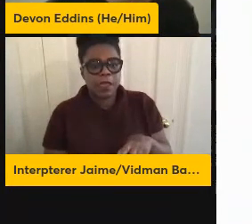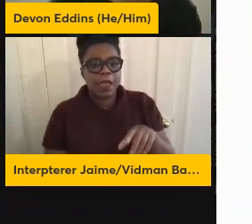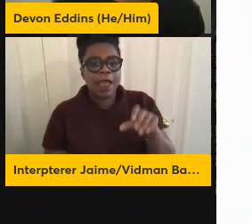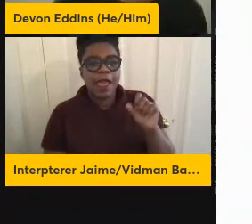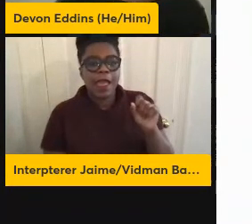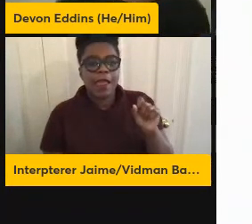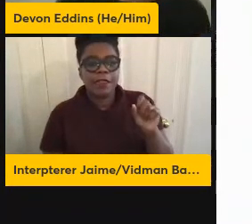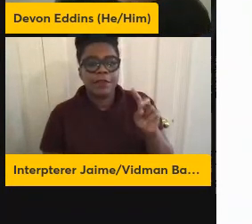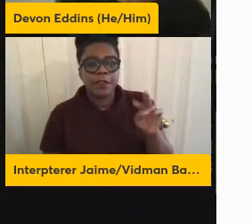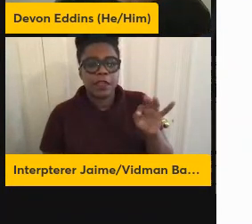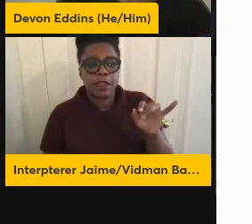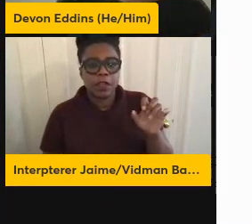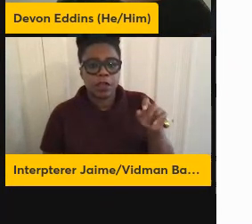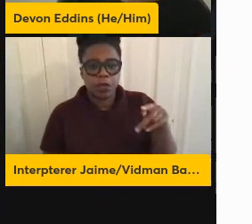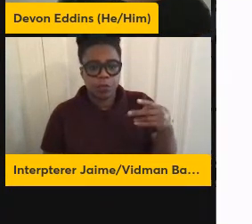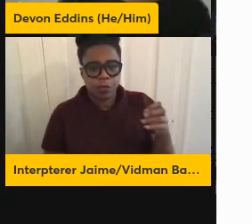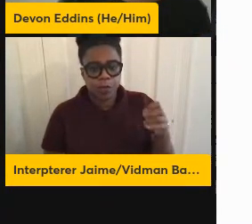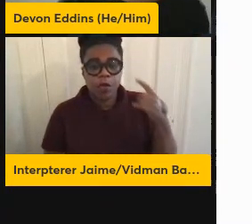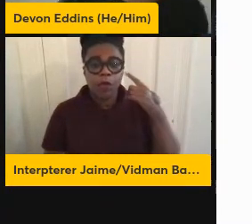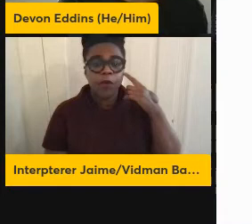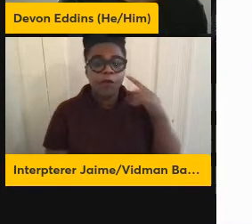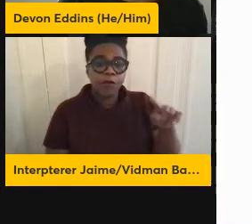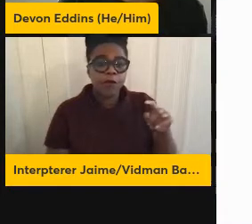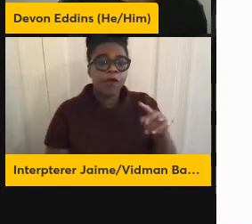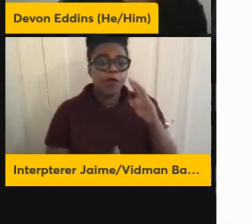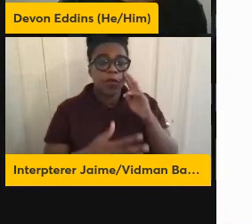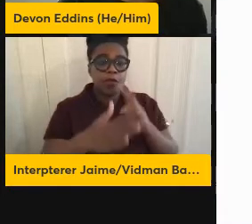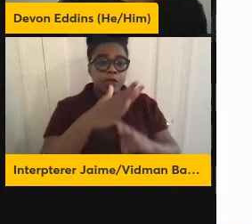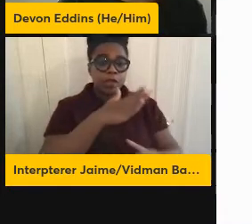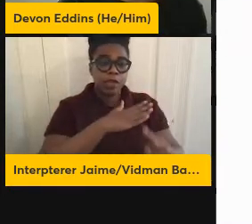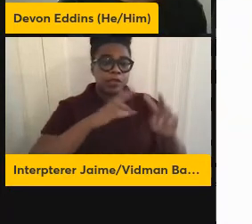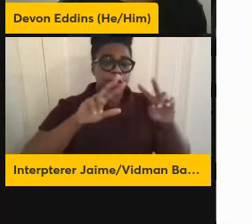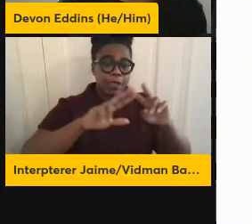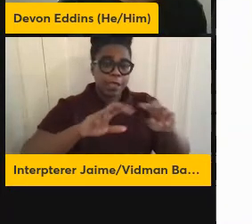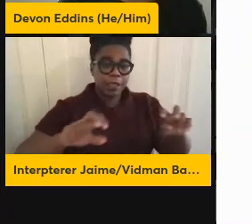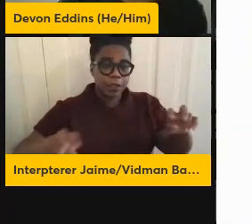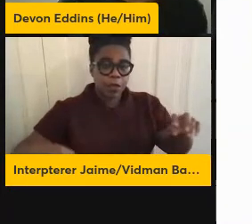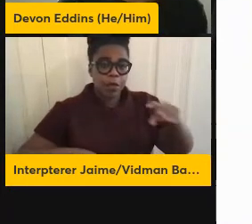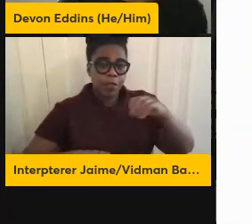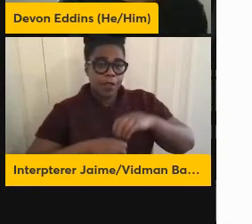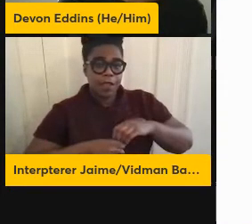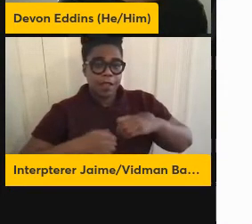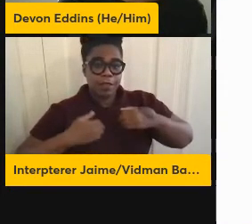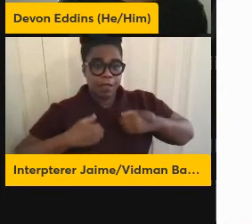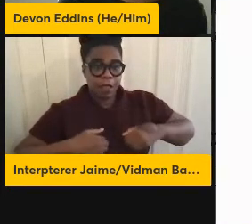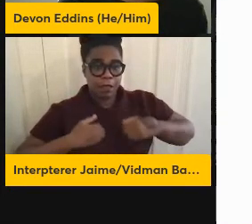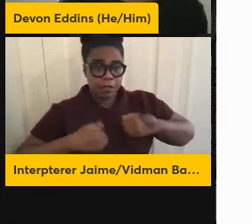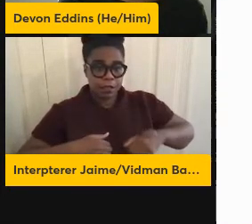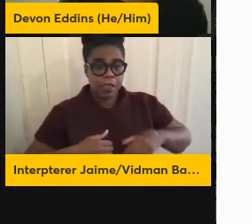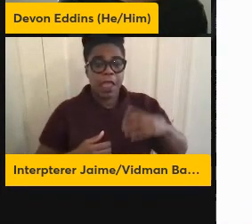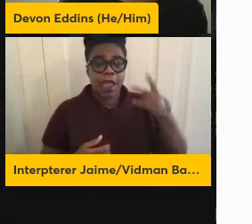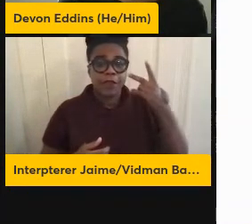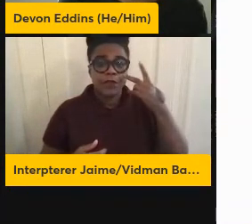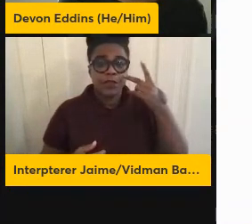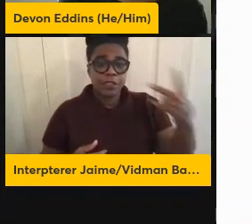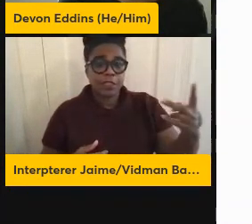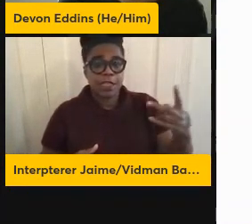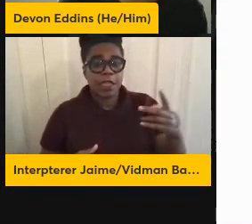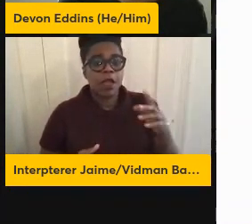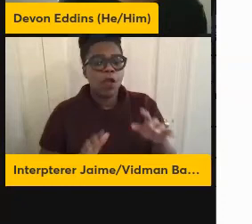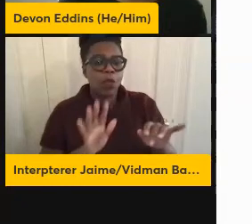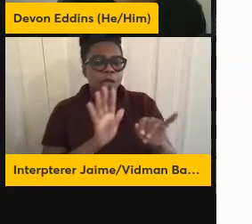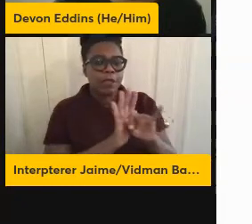SCVilo to perform trajectory analyses of the neutrophils once they infiltrate the lung. And as you can see here, we really identify